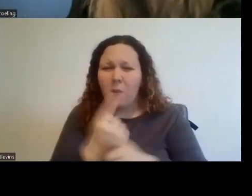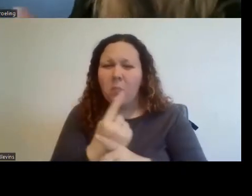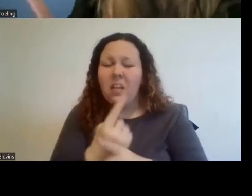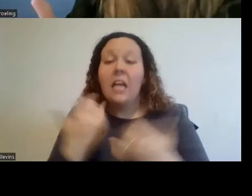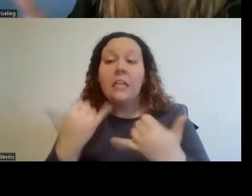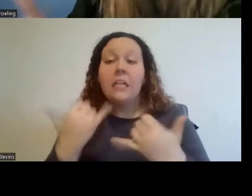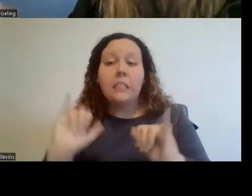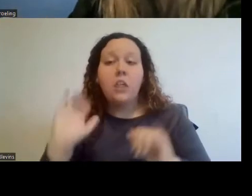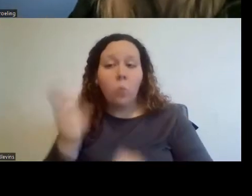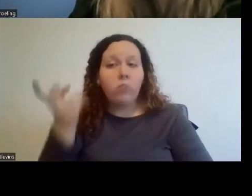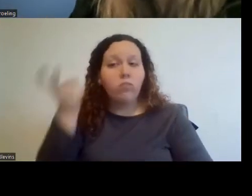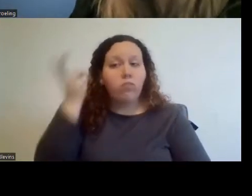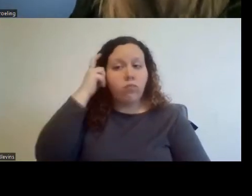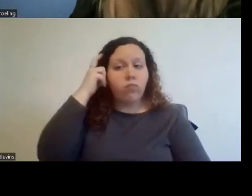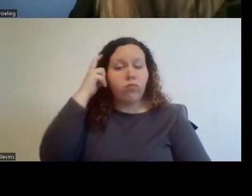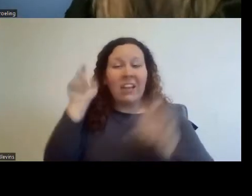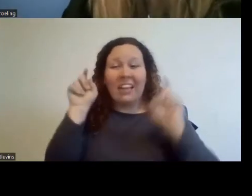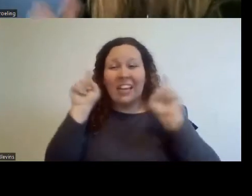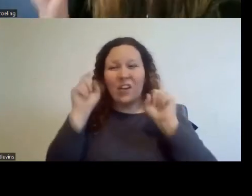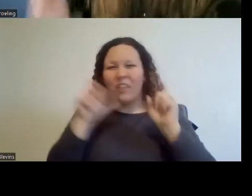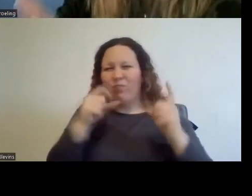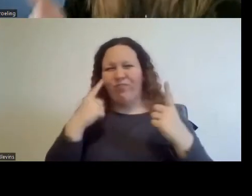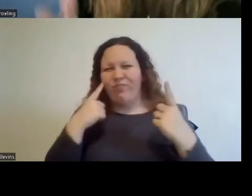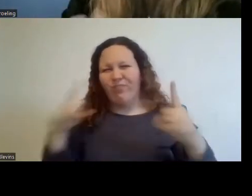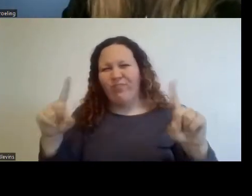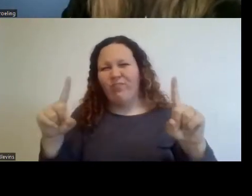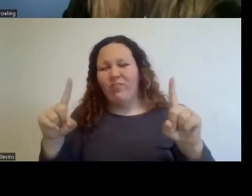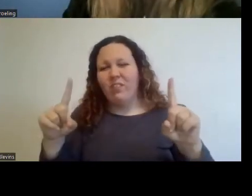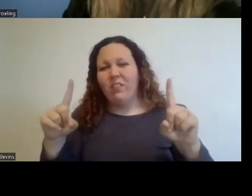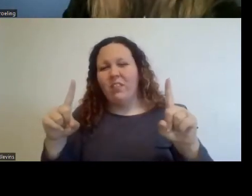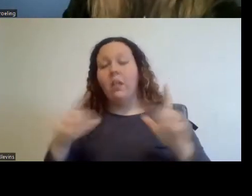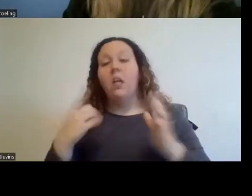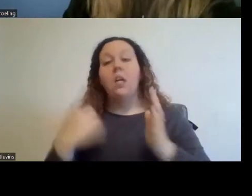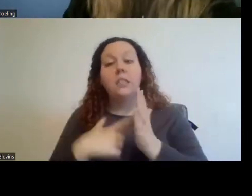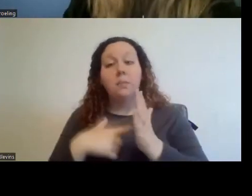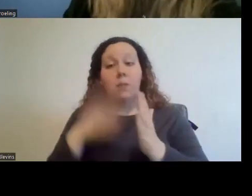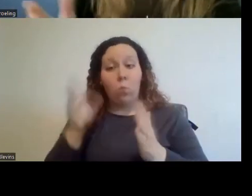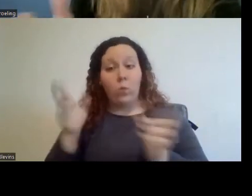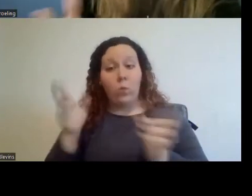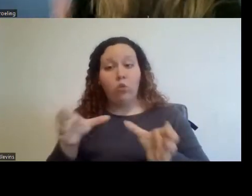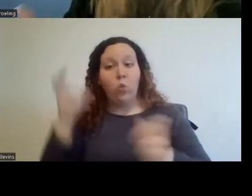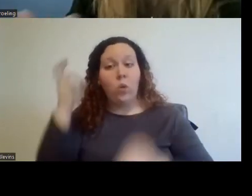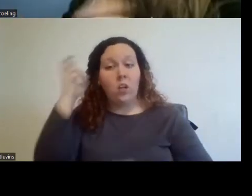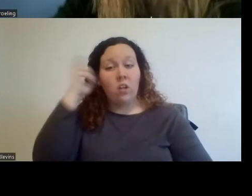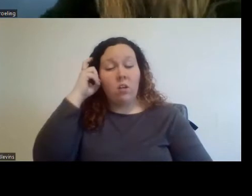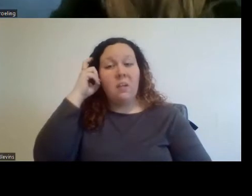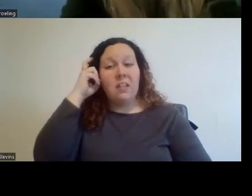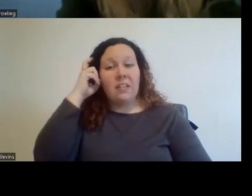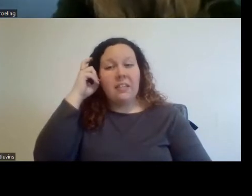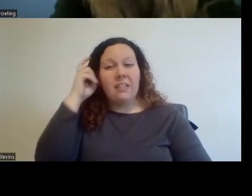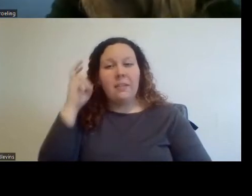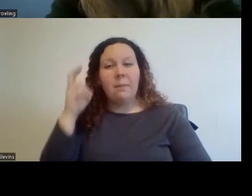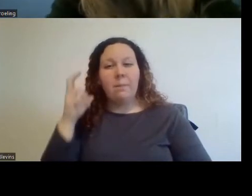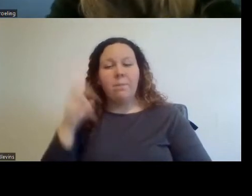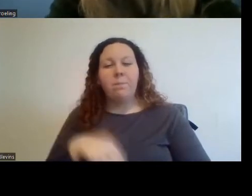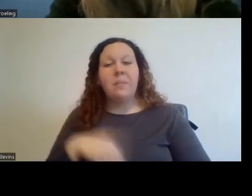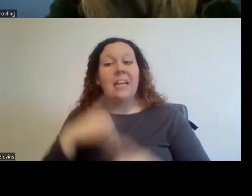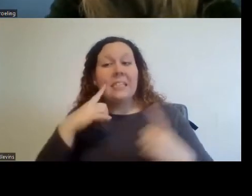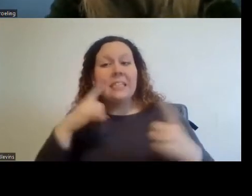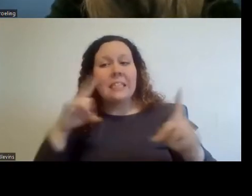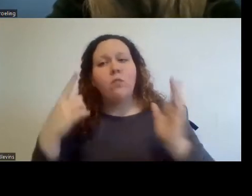implant because the hearing aid won't really help. So sometimes they'll do a cochlear implant to see if, and it's successful